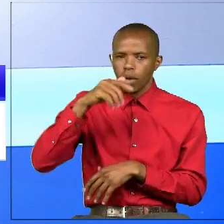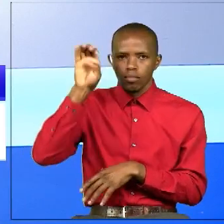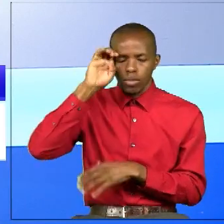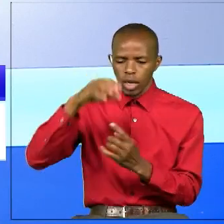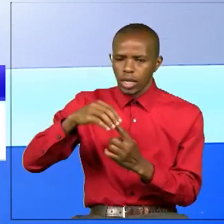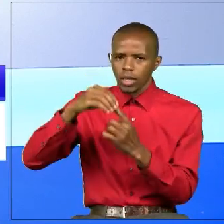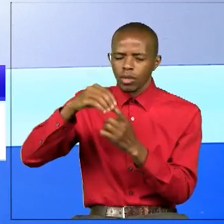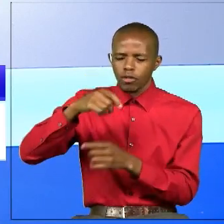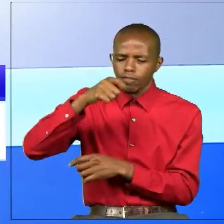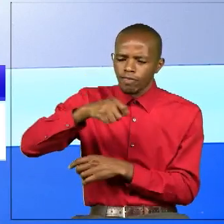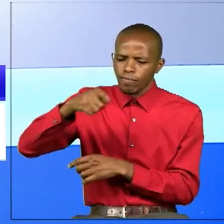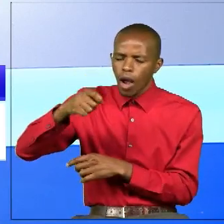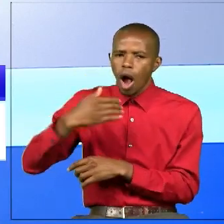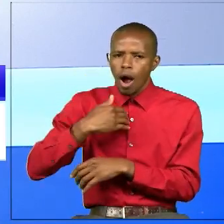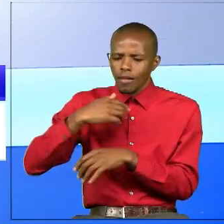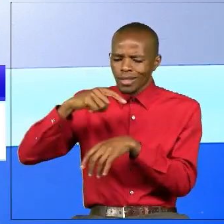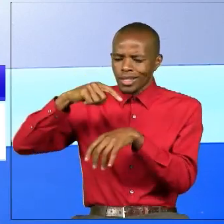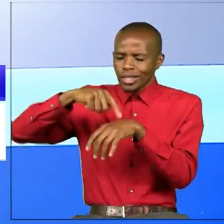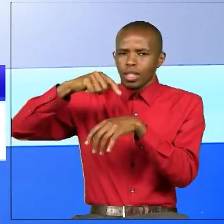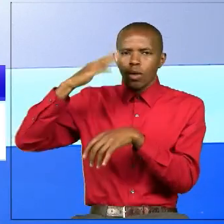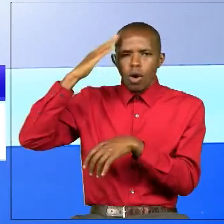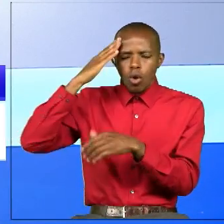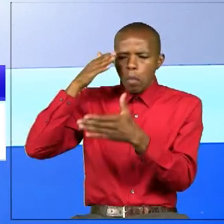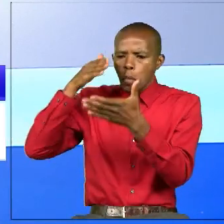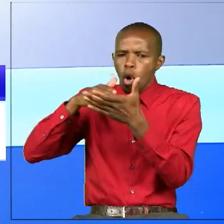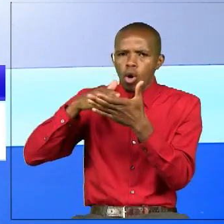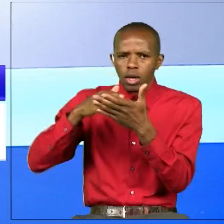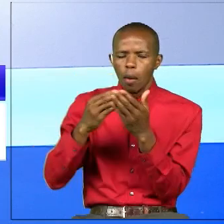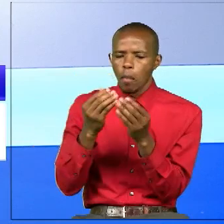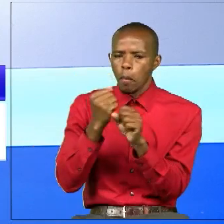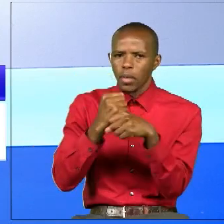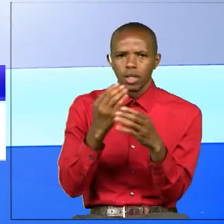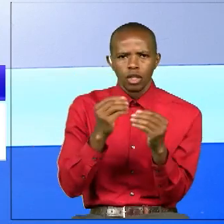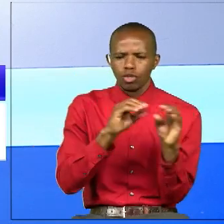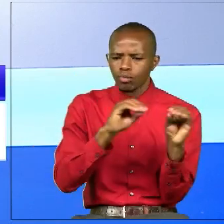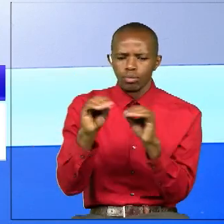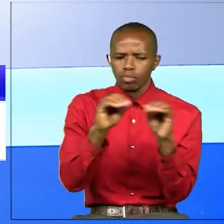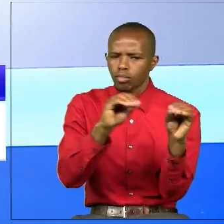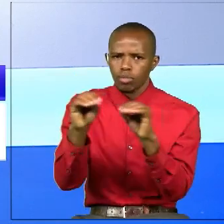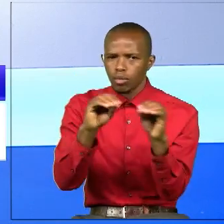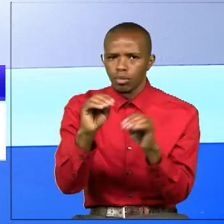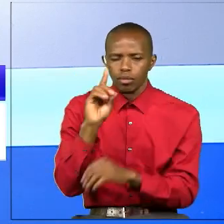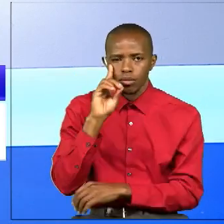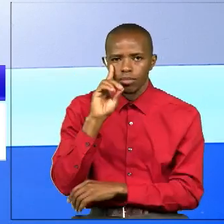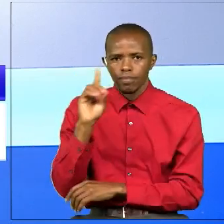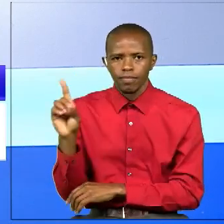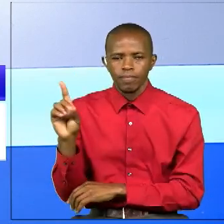special smart canes fitted with a sensor that detects obstacles, easing their mobility and increasing flexibility as they